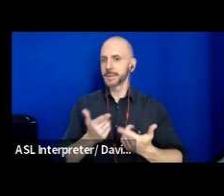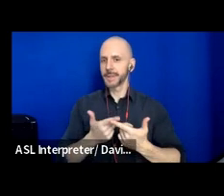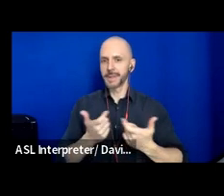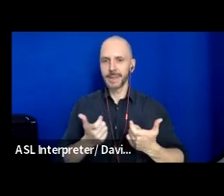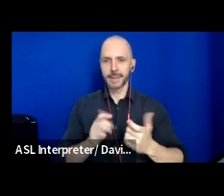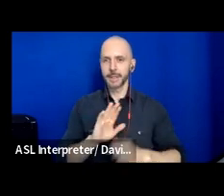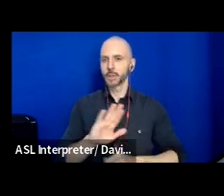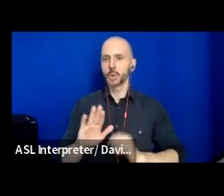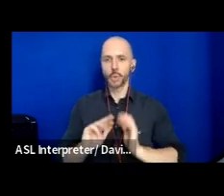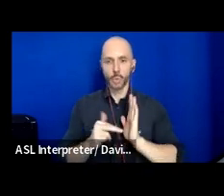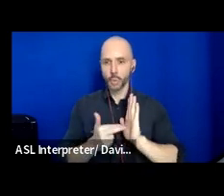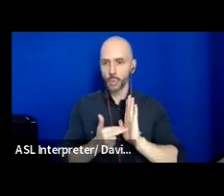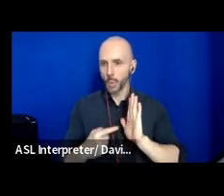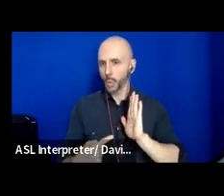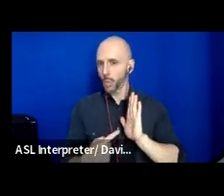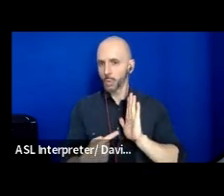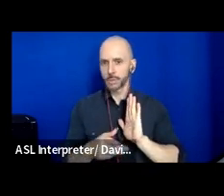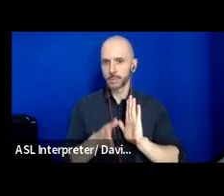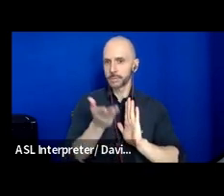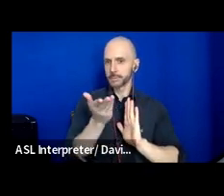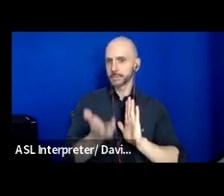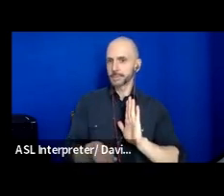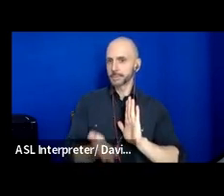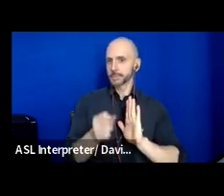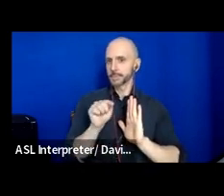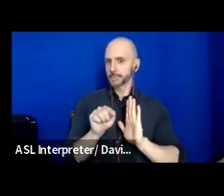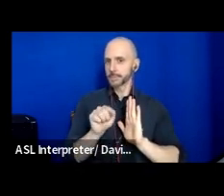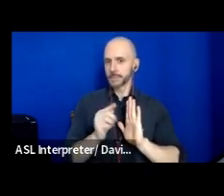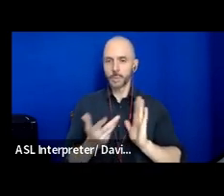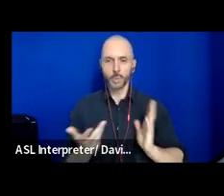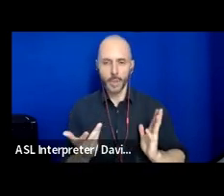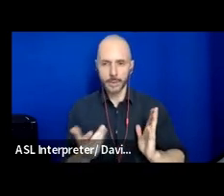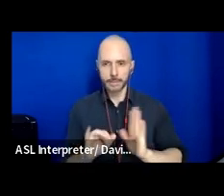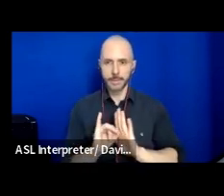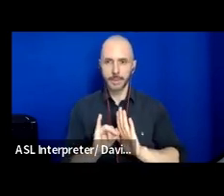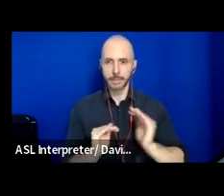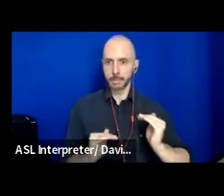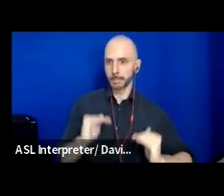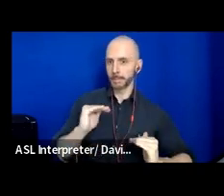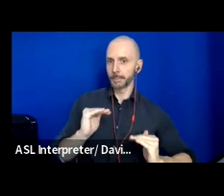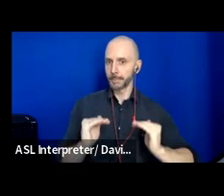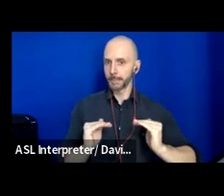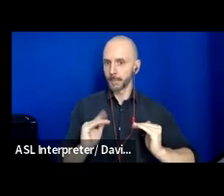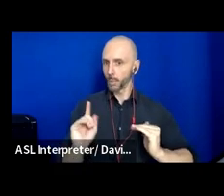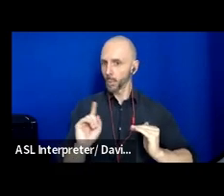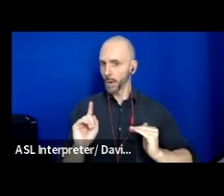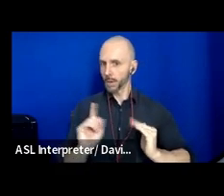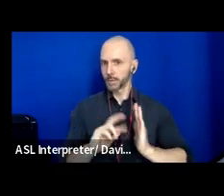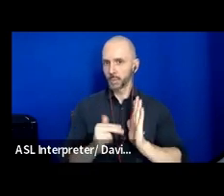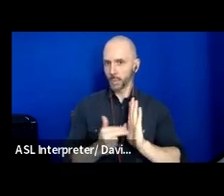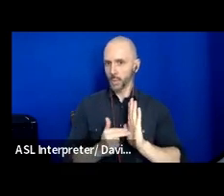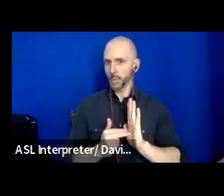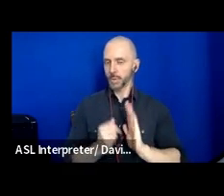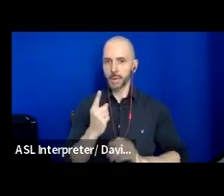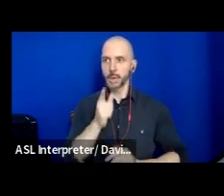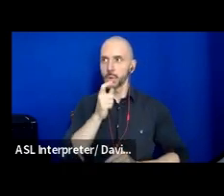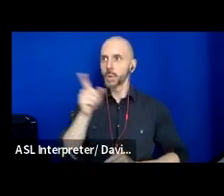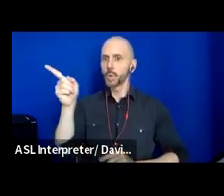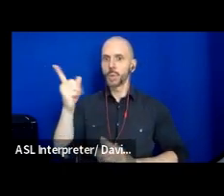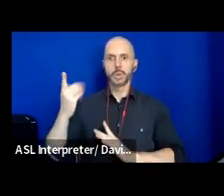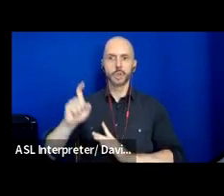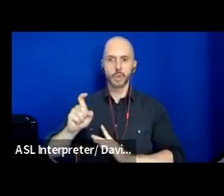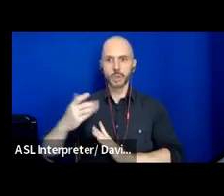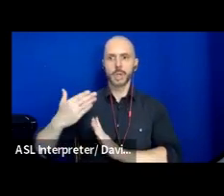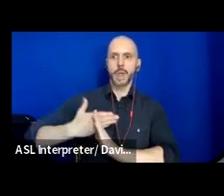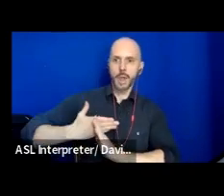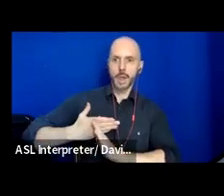right? Who should be intervening? Who should be saying something? And then if the person in power is not intervening and seeming to go along, oh, so maybe that